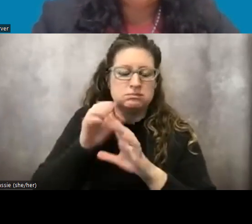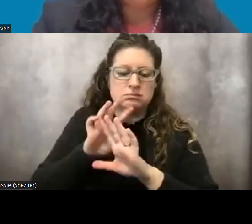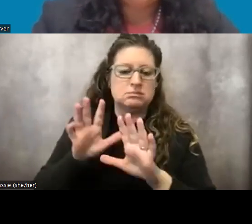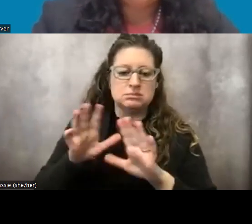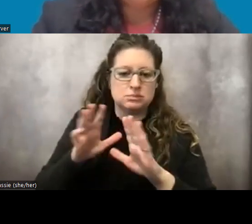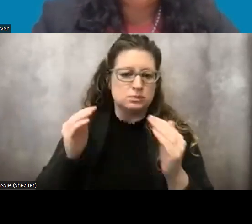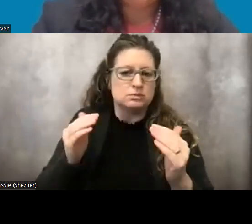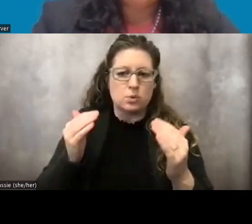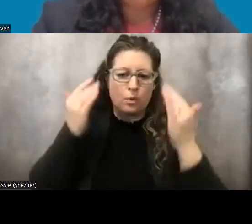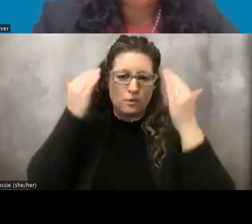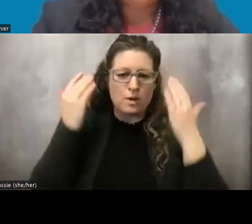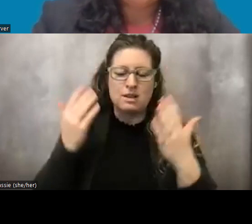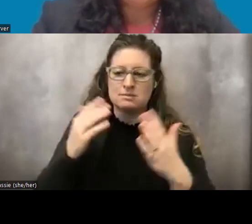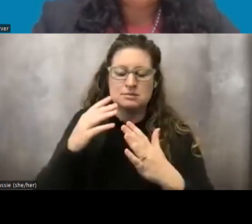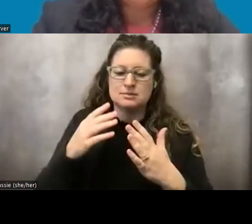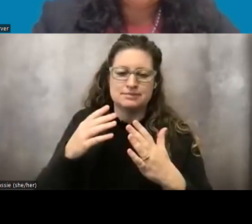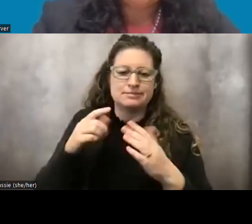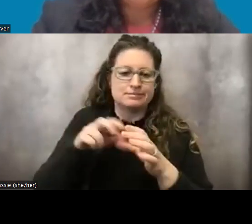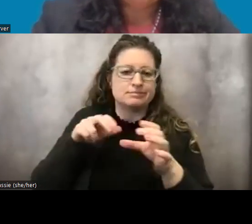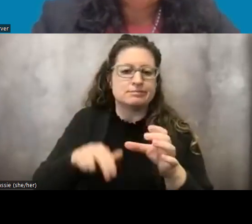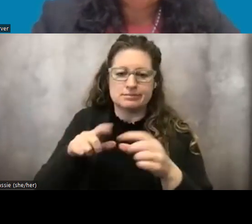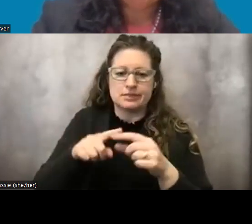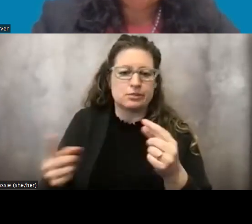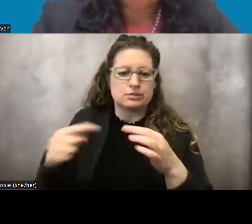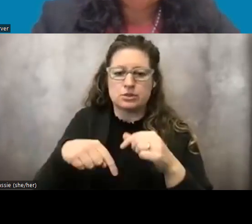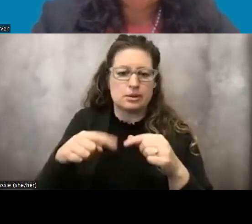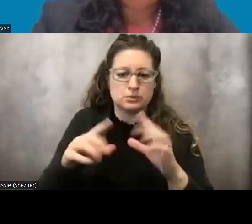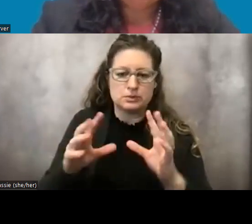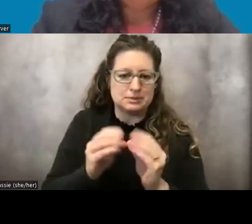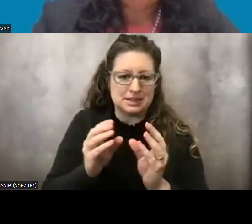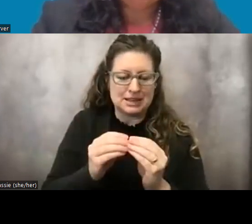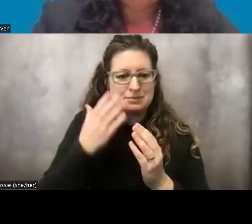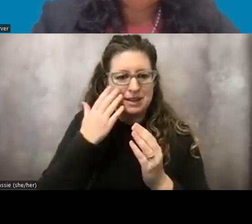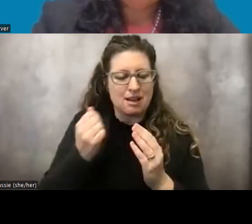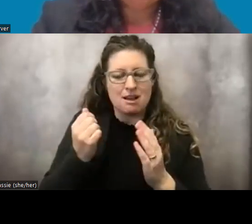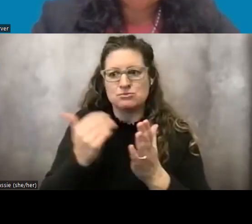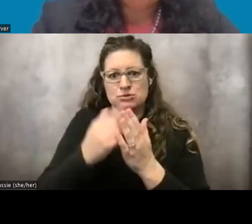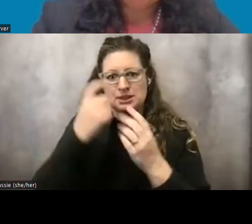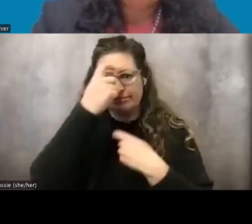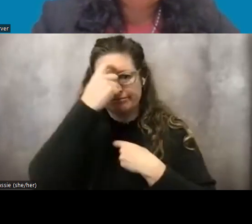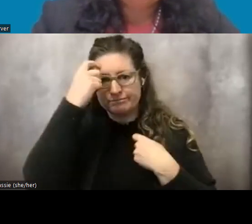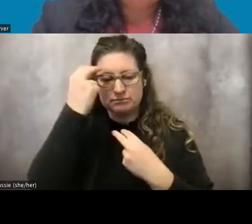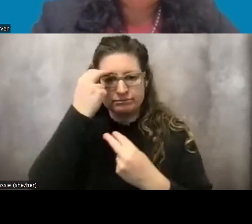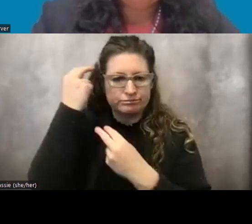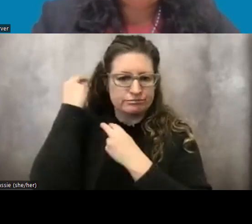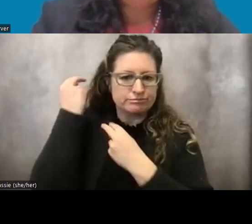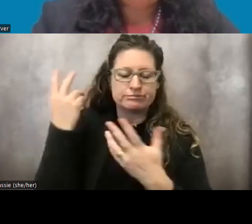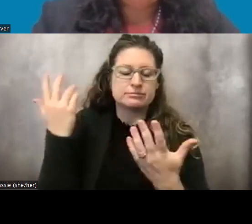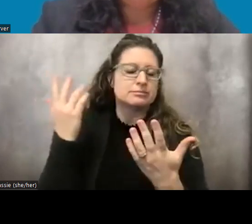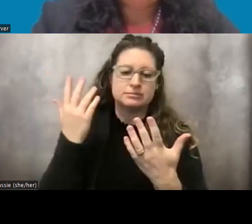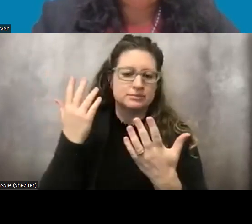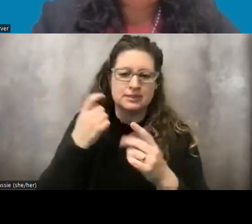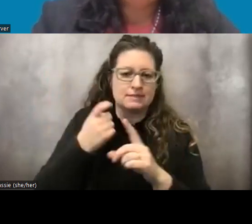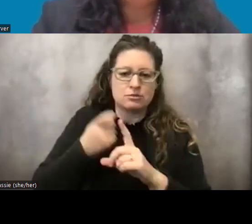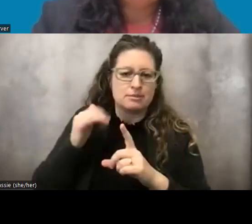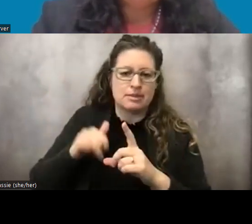surfaced all kinds of trauma and unpleasant memories and experiences, and they weren't able to participate fully